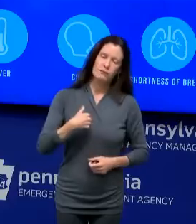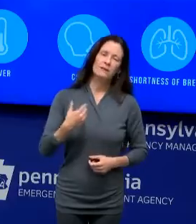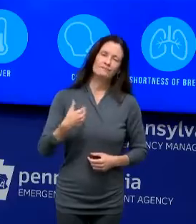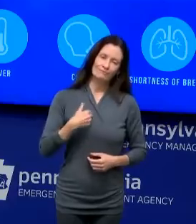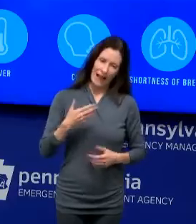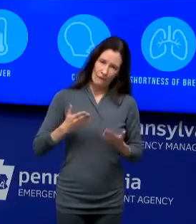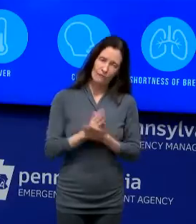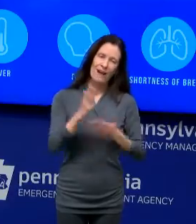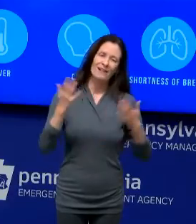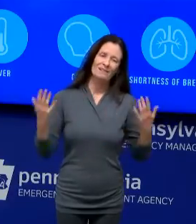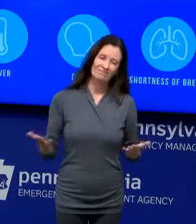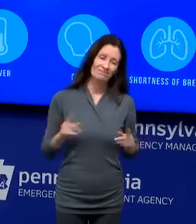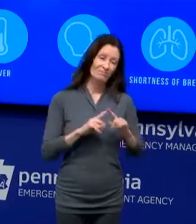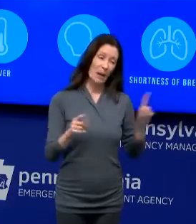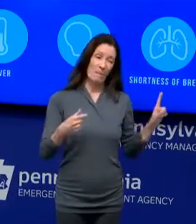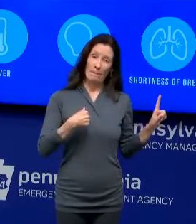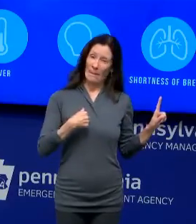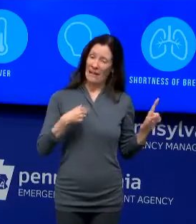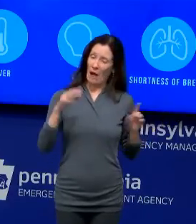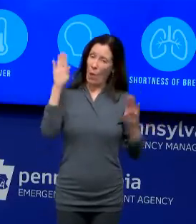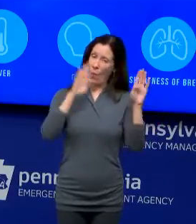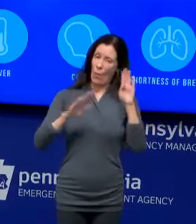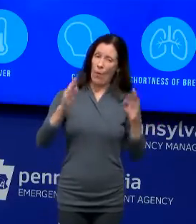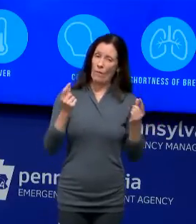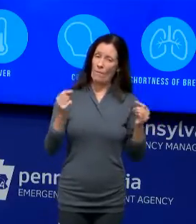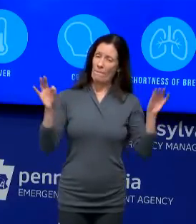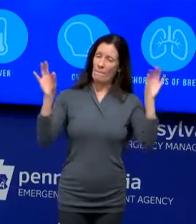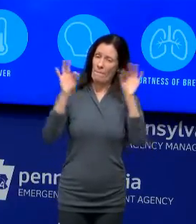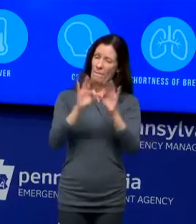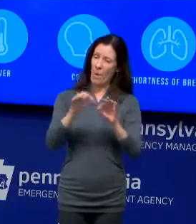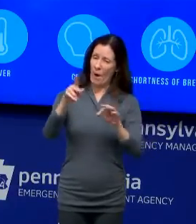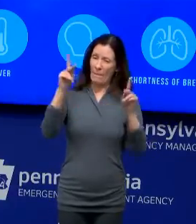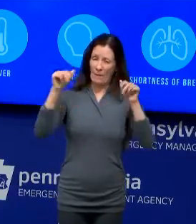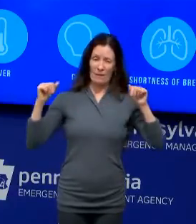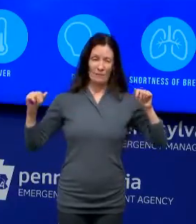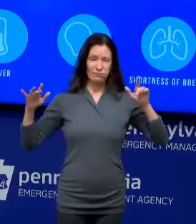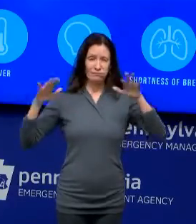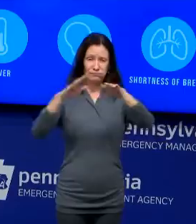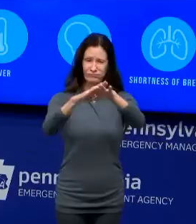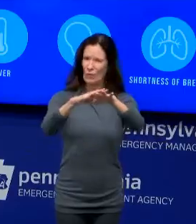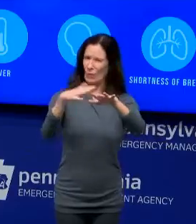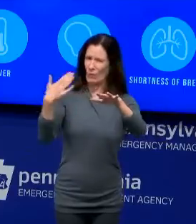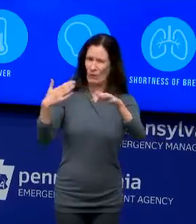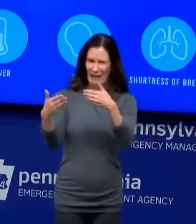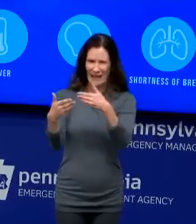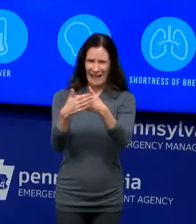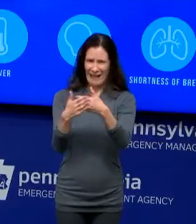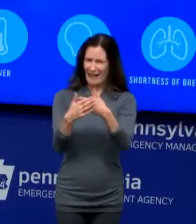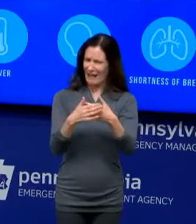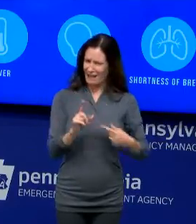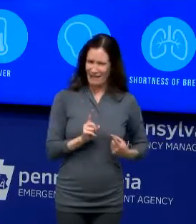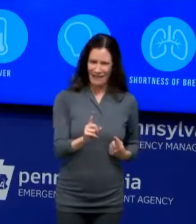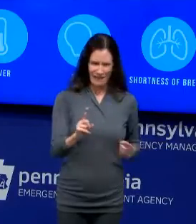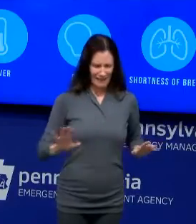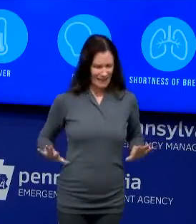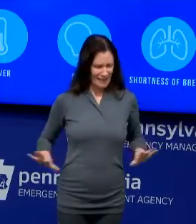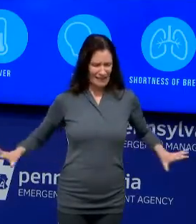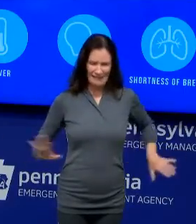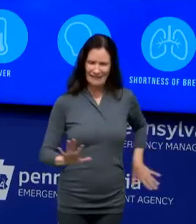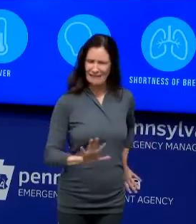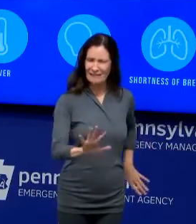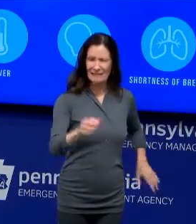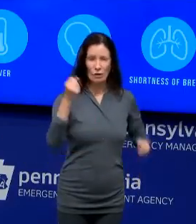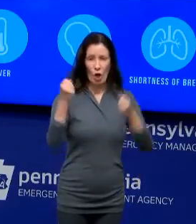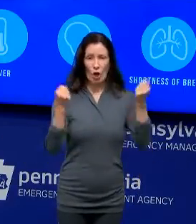they don't stay in their cars, if they come out and they're congregating together in a large crowd, of course, with a global